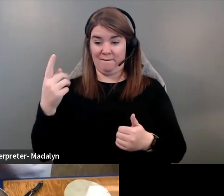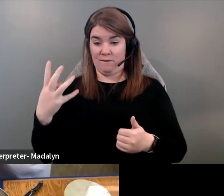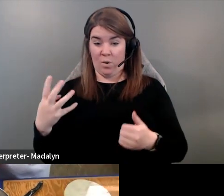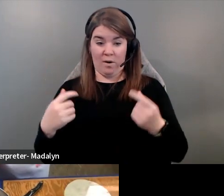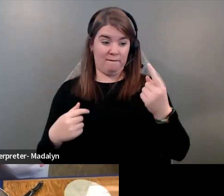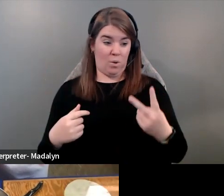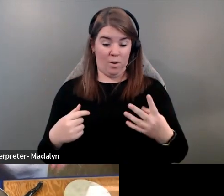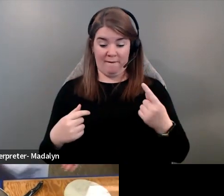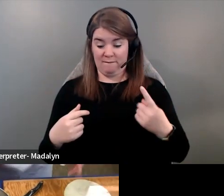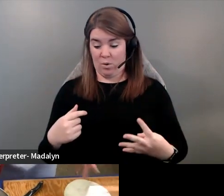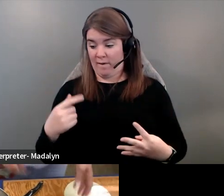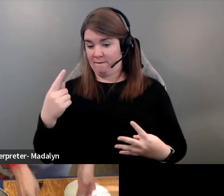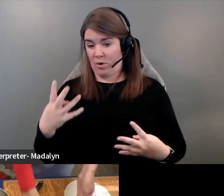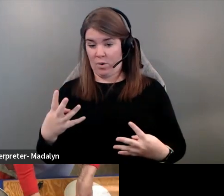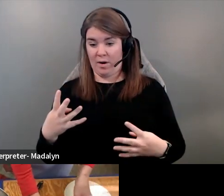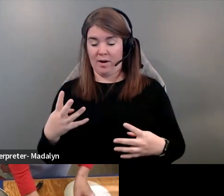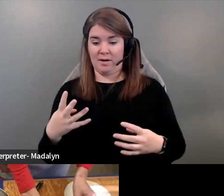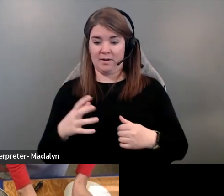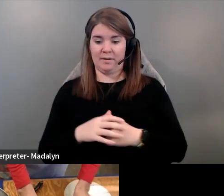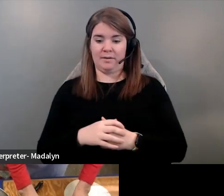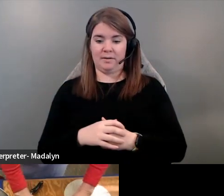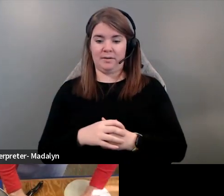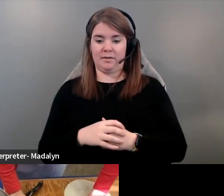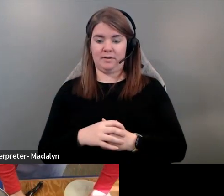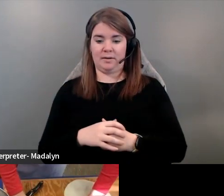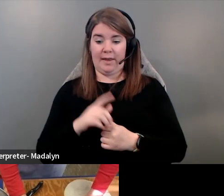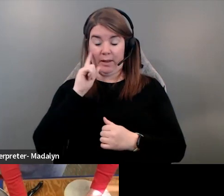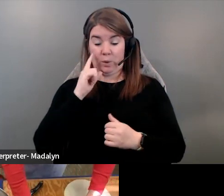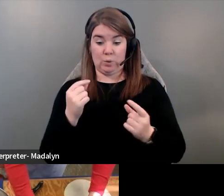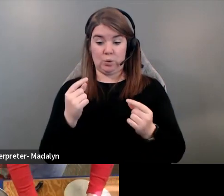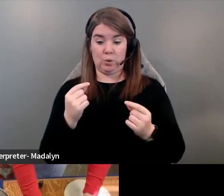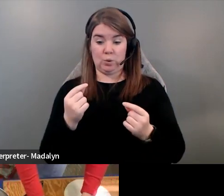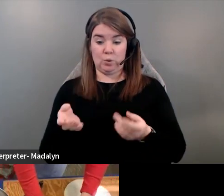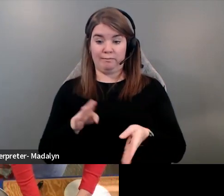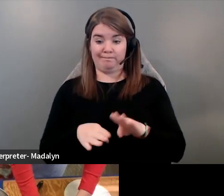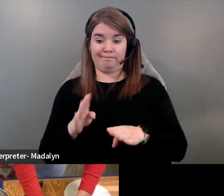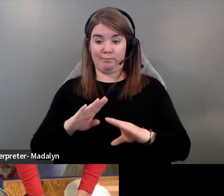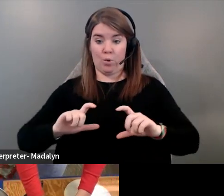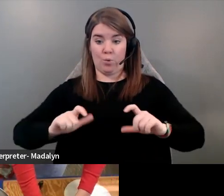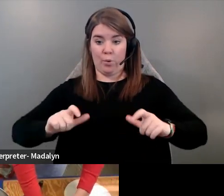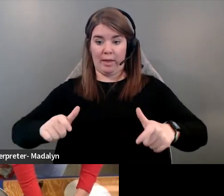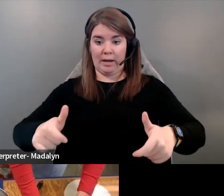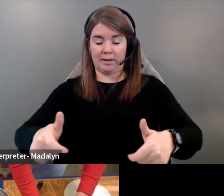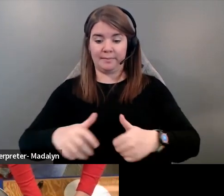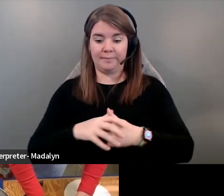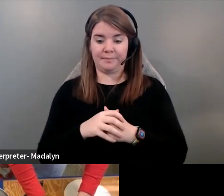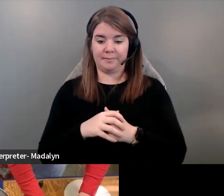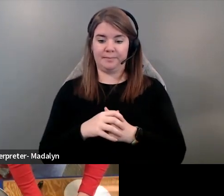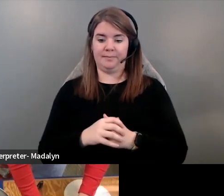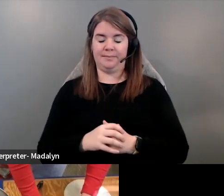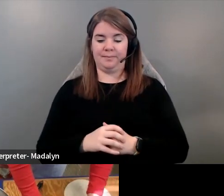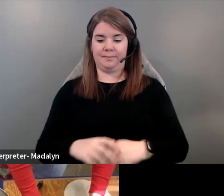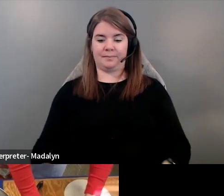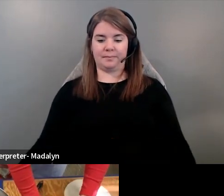But that's a lot to go in a burrito. So I think I'm just going to do this. And then roll it up. I tuck in the ends,